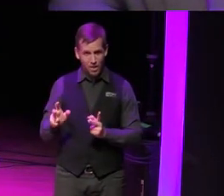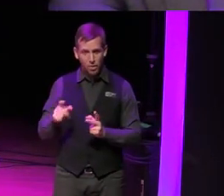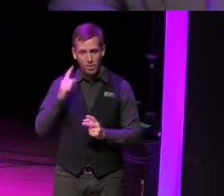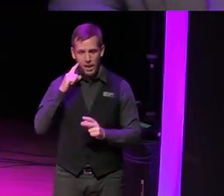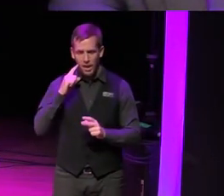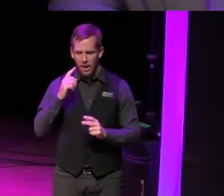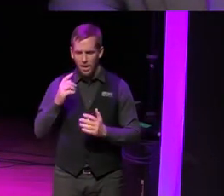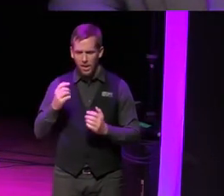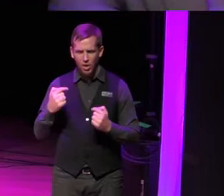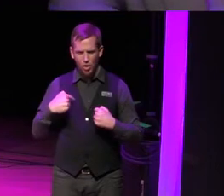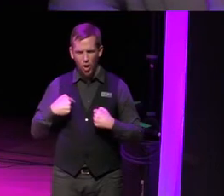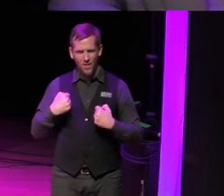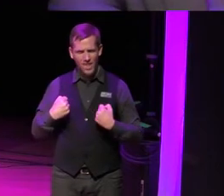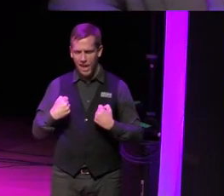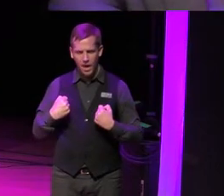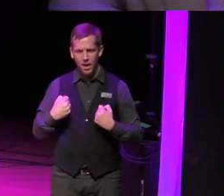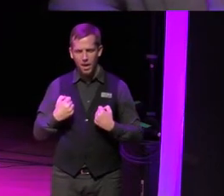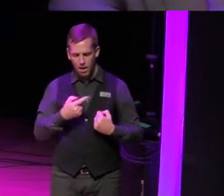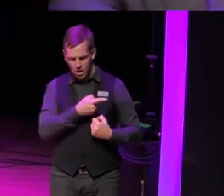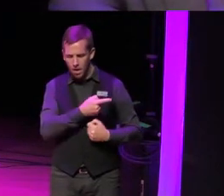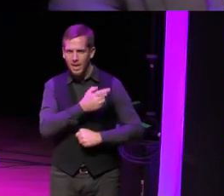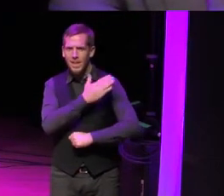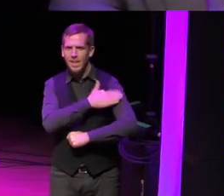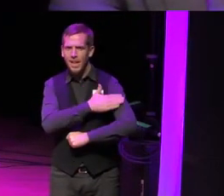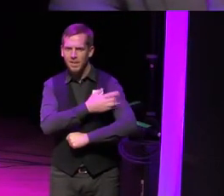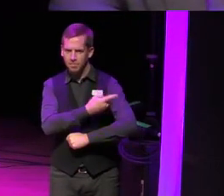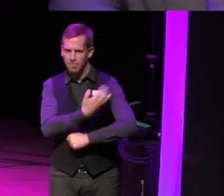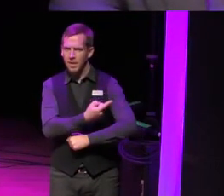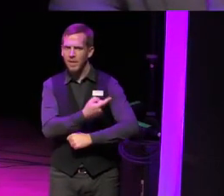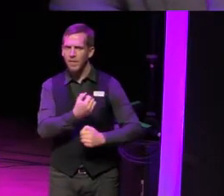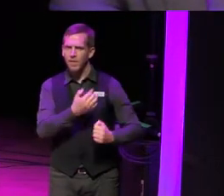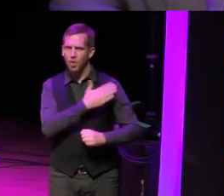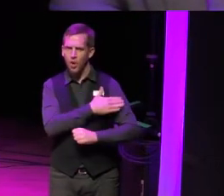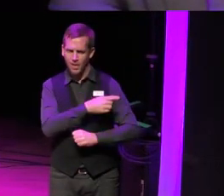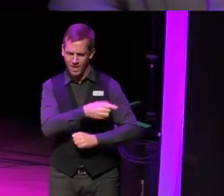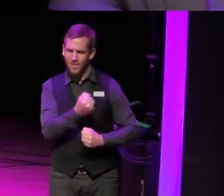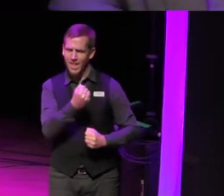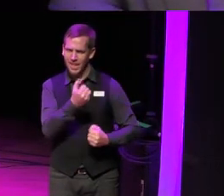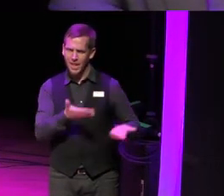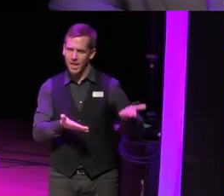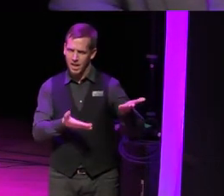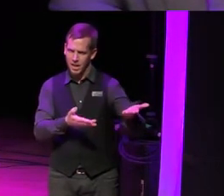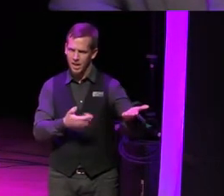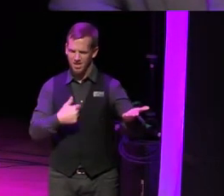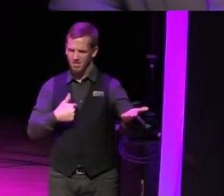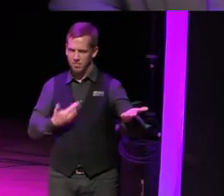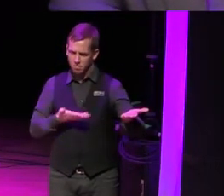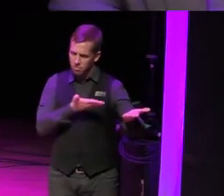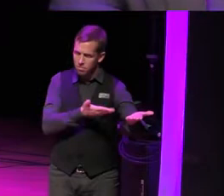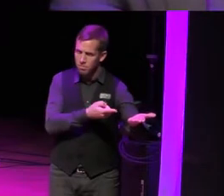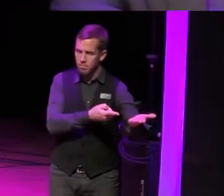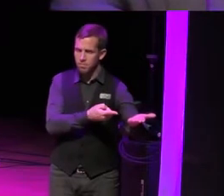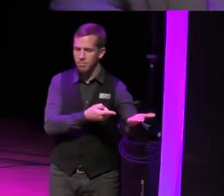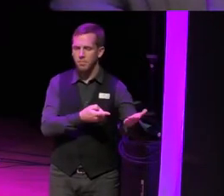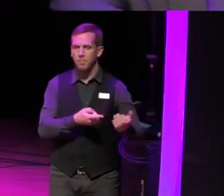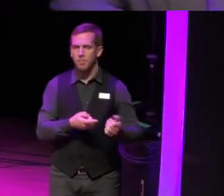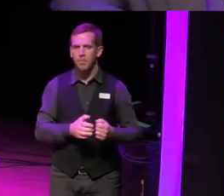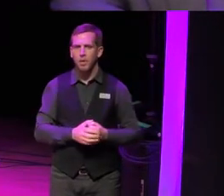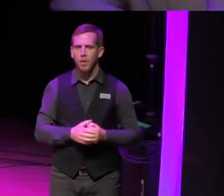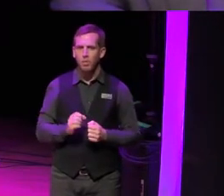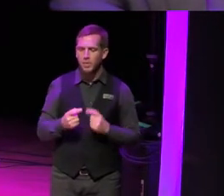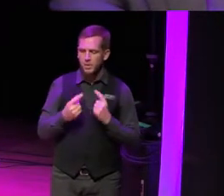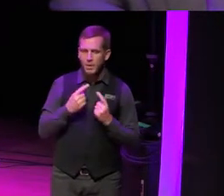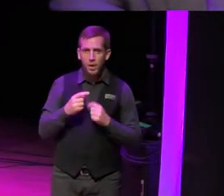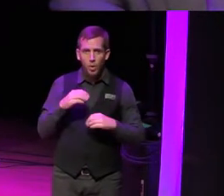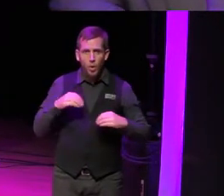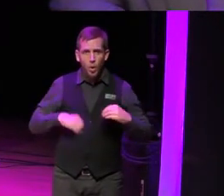first. And obviously, then your colleagues also are going to measure you. When you start debating because you're being corrupted, they